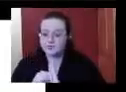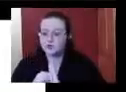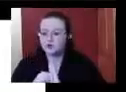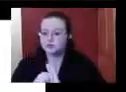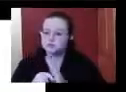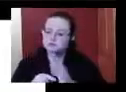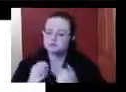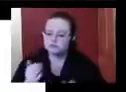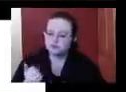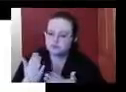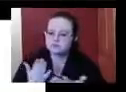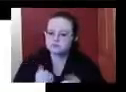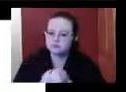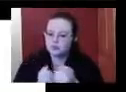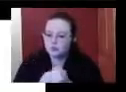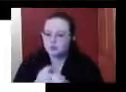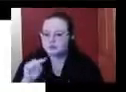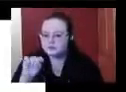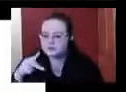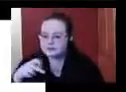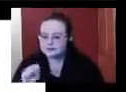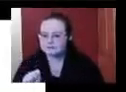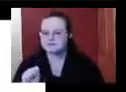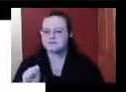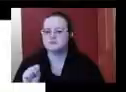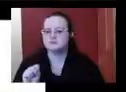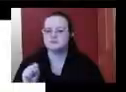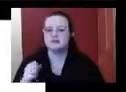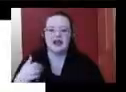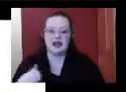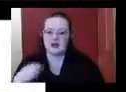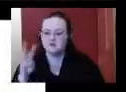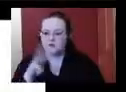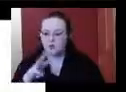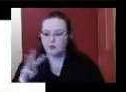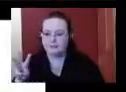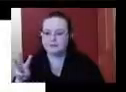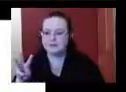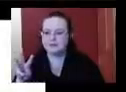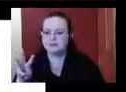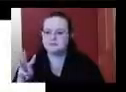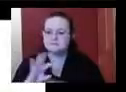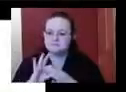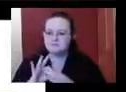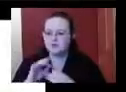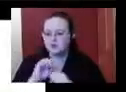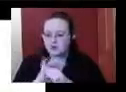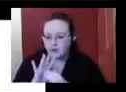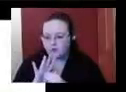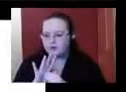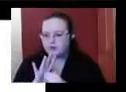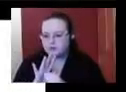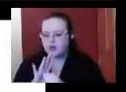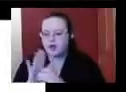these tips. They can be found on our COVID-19 school and childcare information webpage.